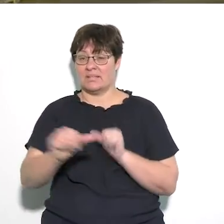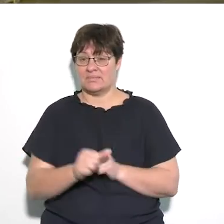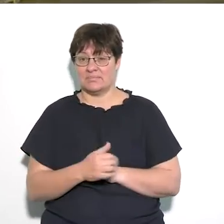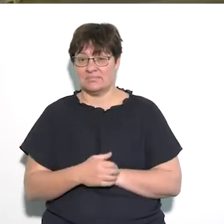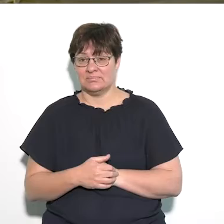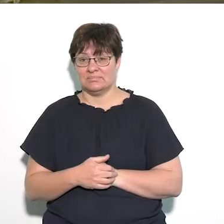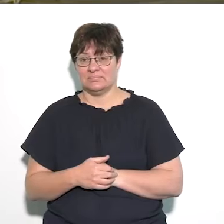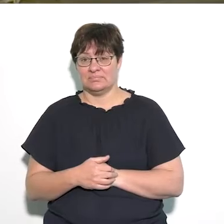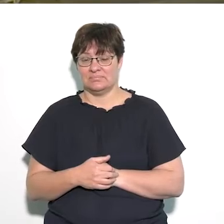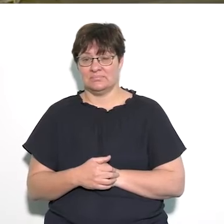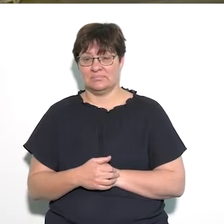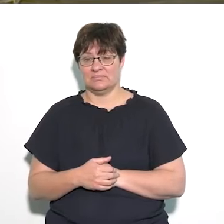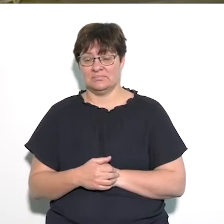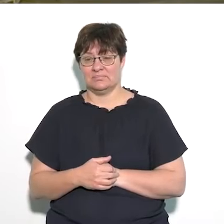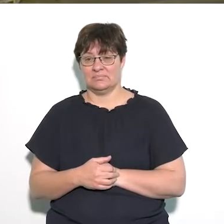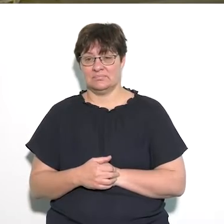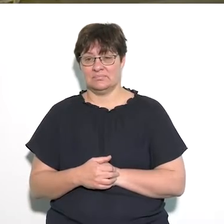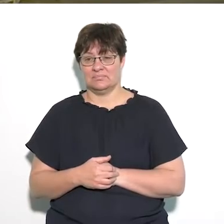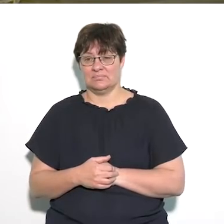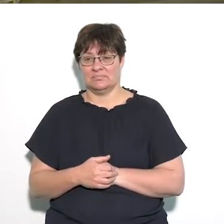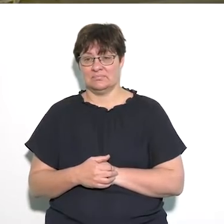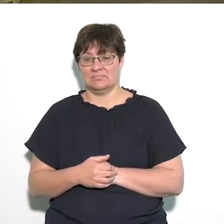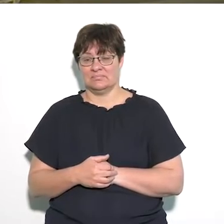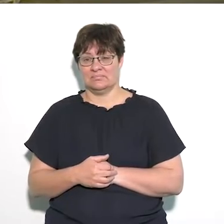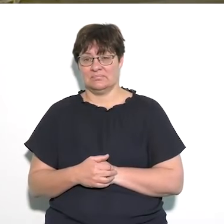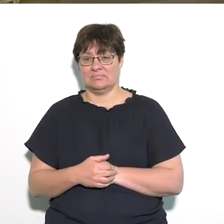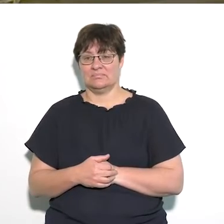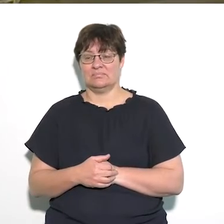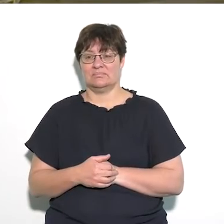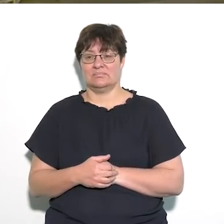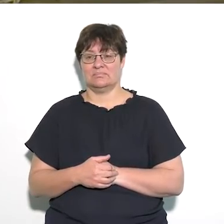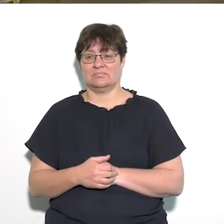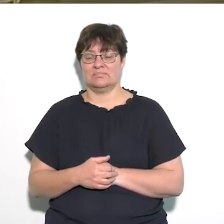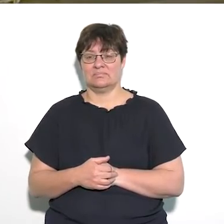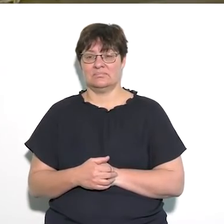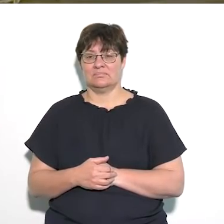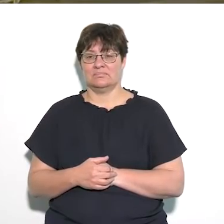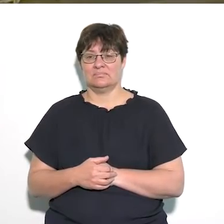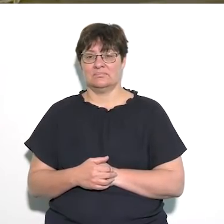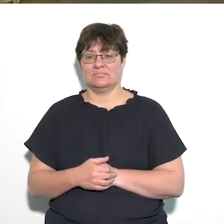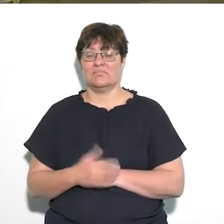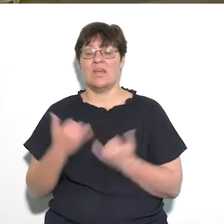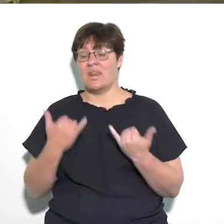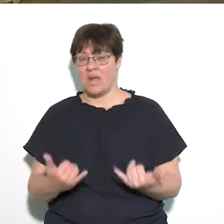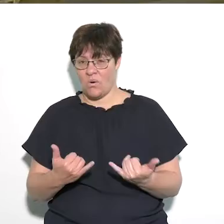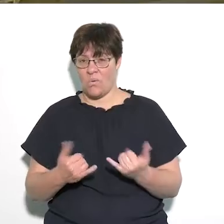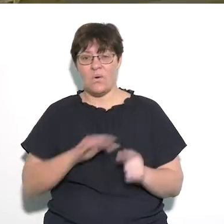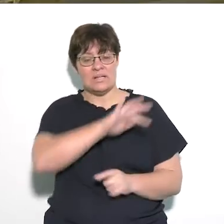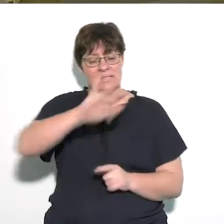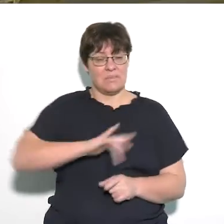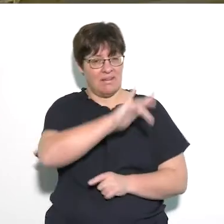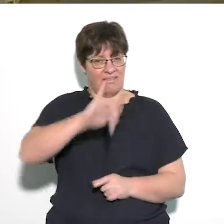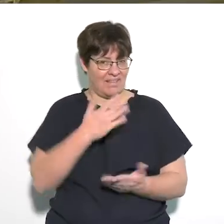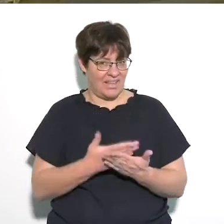okay, don't forget to push it at the end to flatten it. And now our spinner